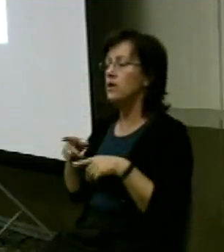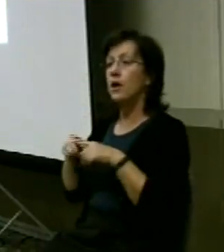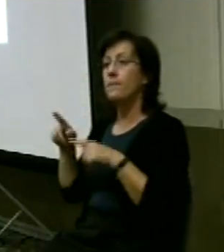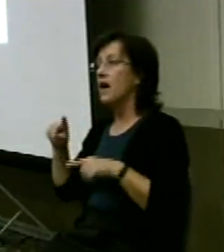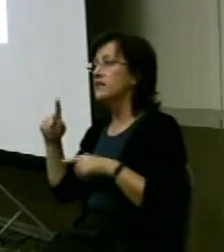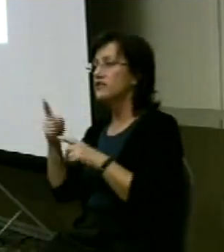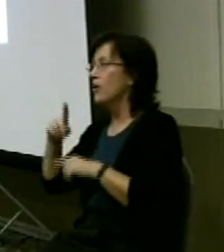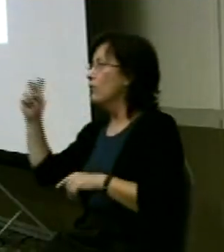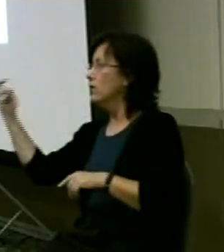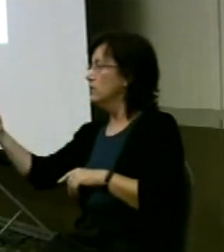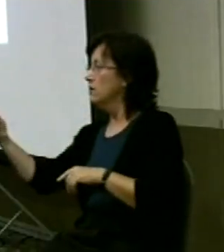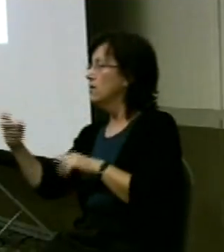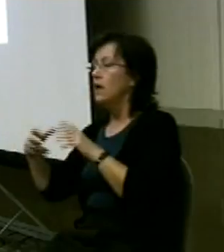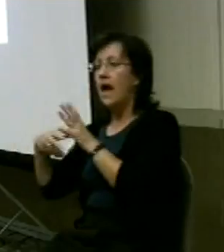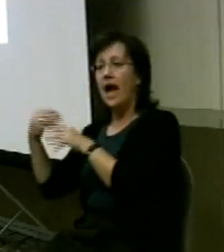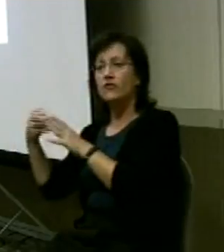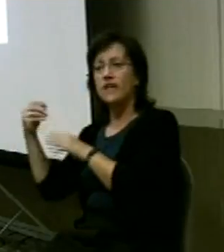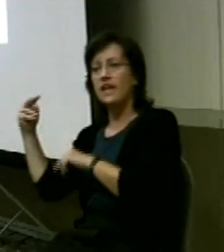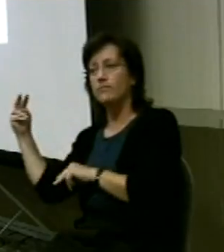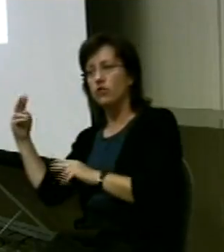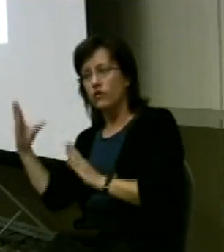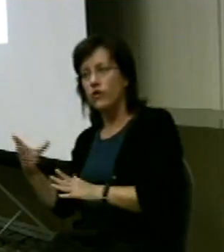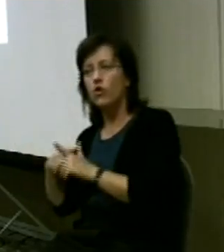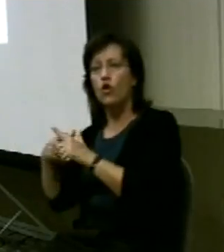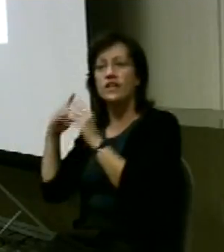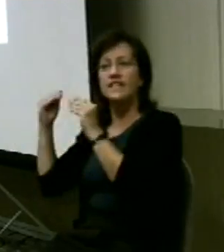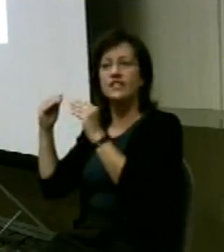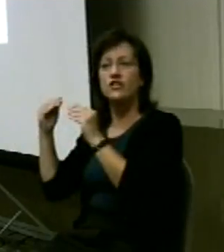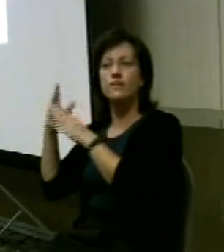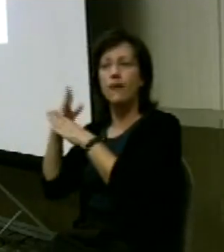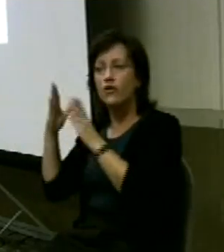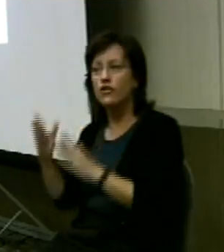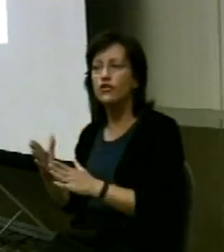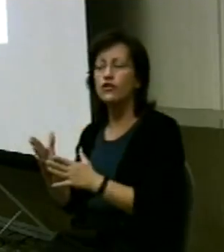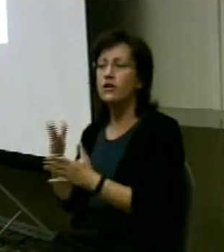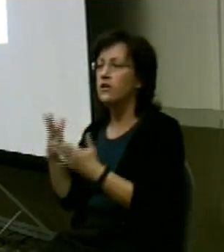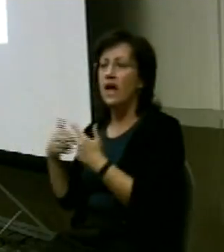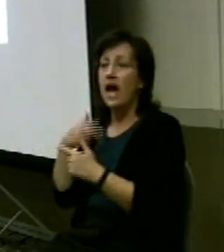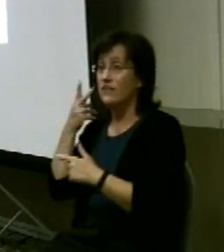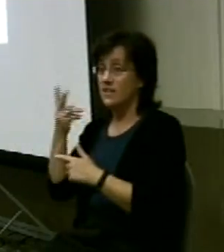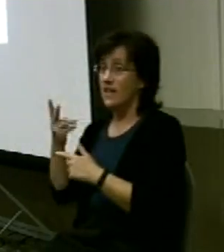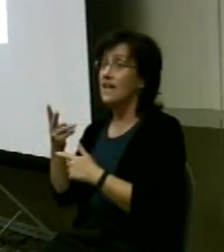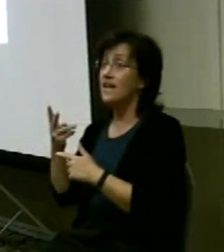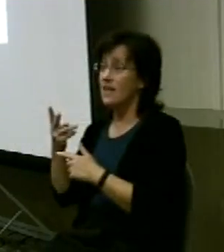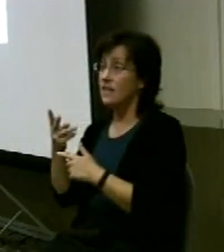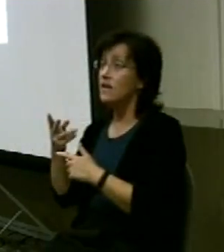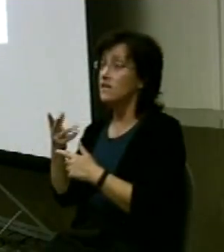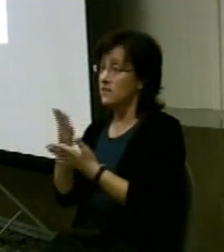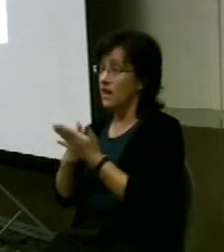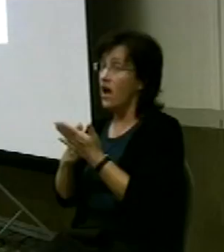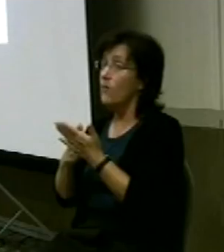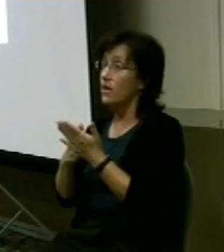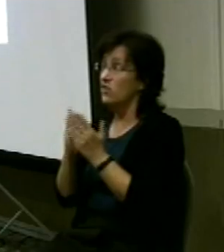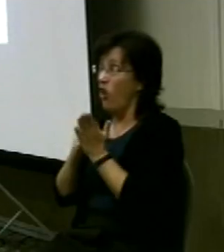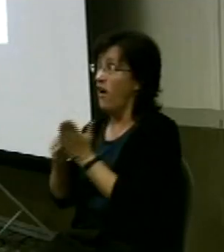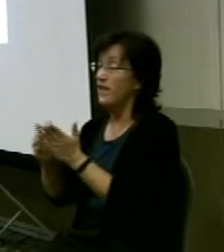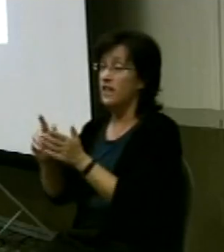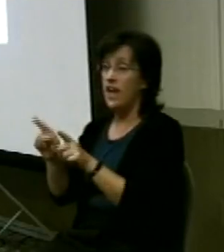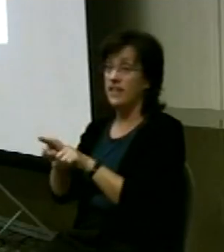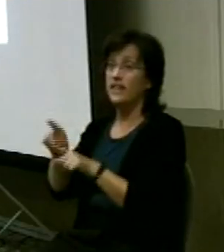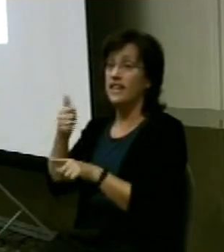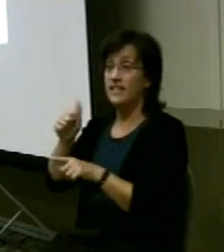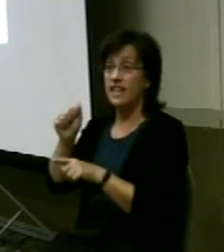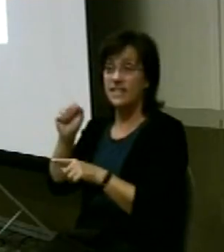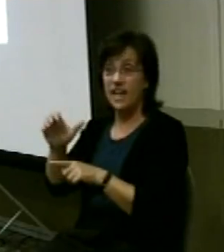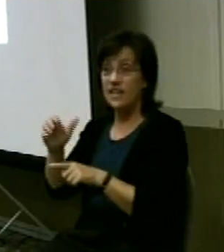teaching partner would be able to take for you. I have seen it as extreme as like every 10 seconds, 15 seconds, and then I've also seen it up to